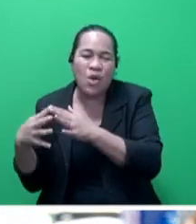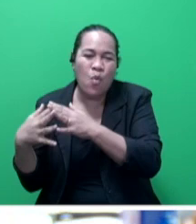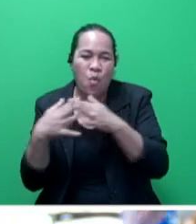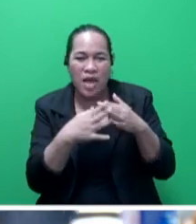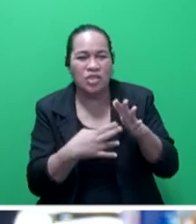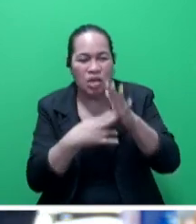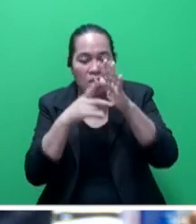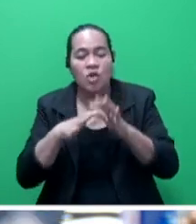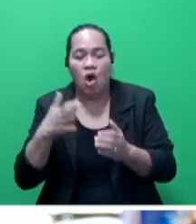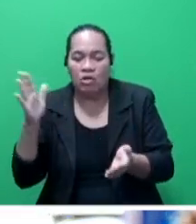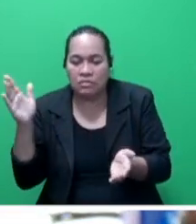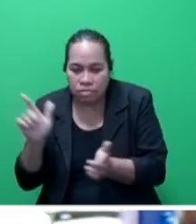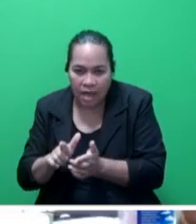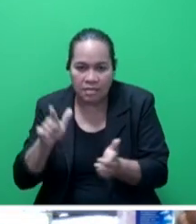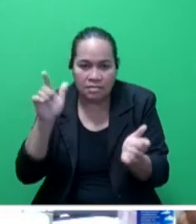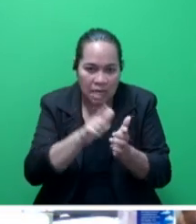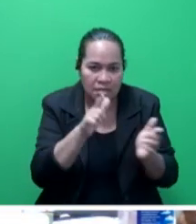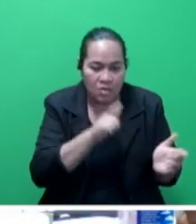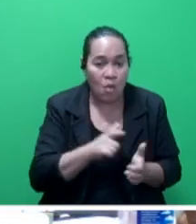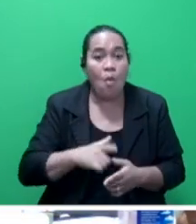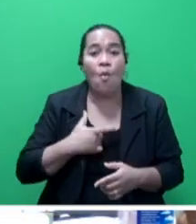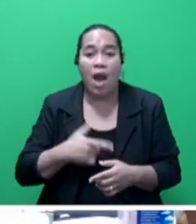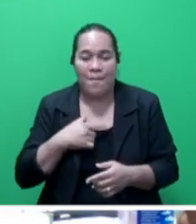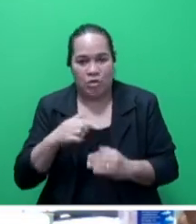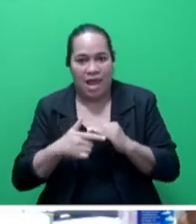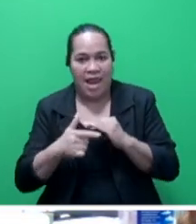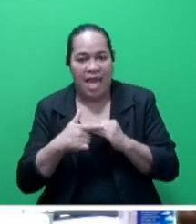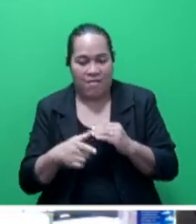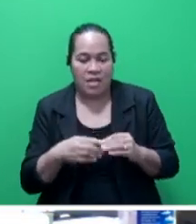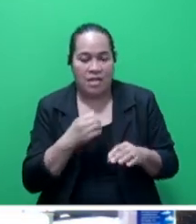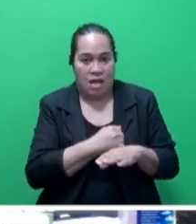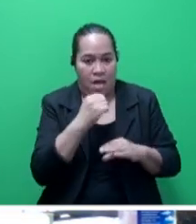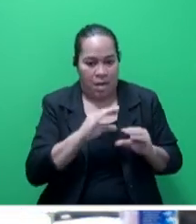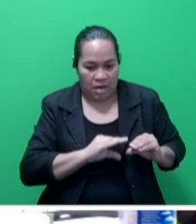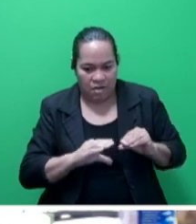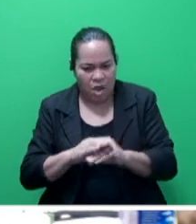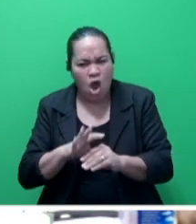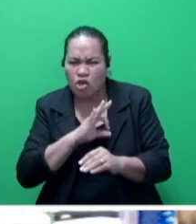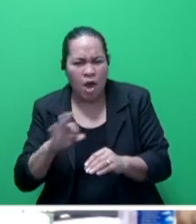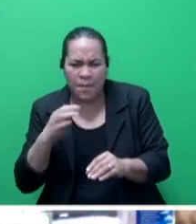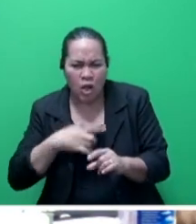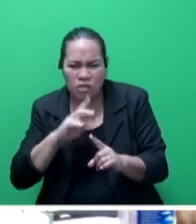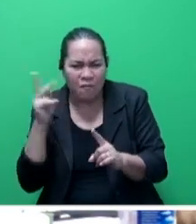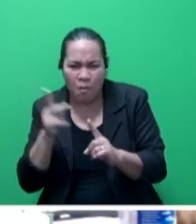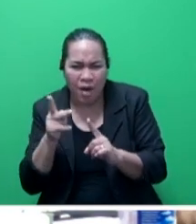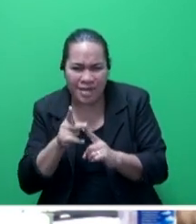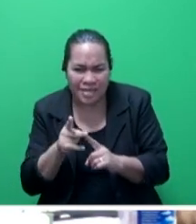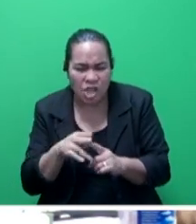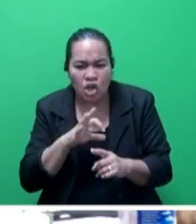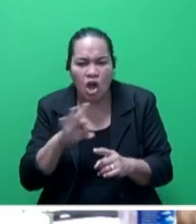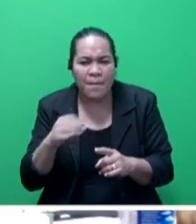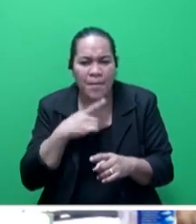all decreased, Mr. Speaker, sir. That is because of the level of investment, not because of politics, not because of